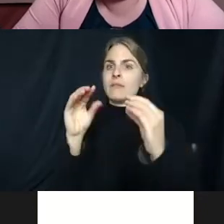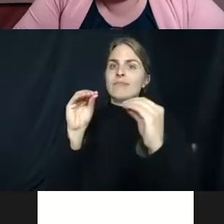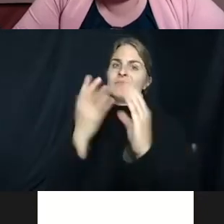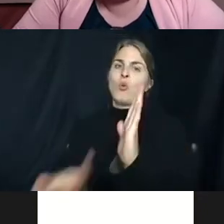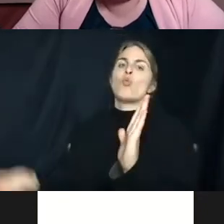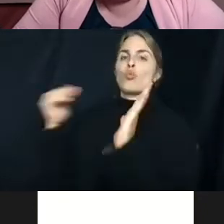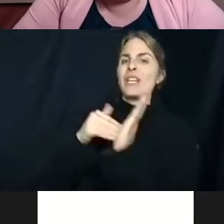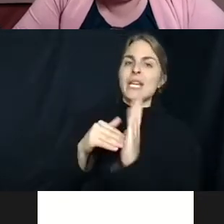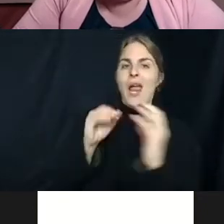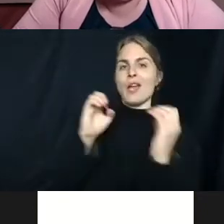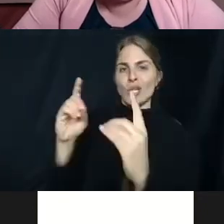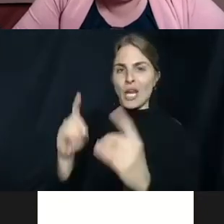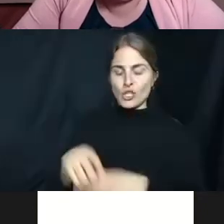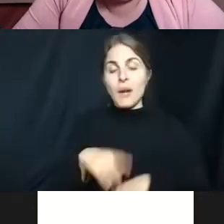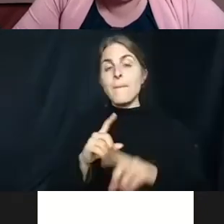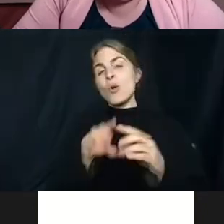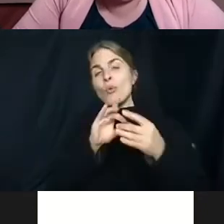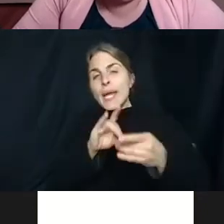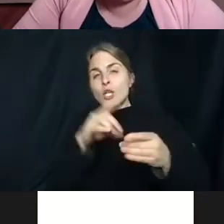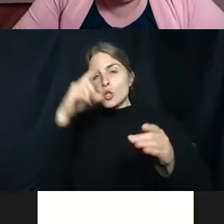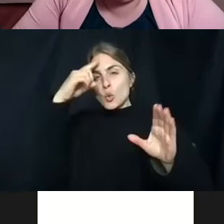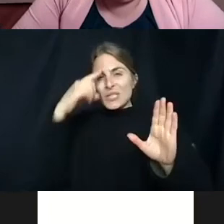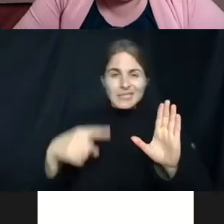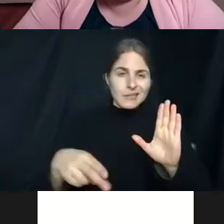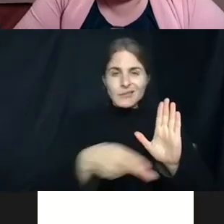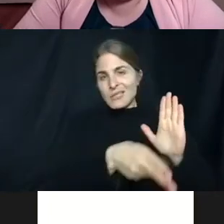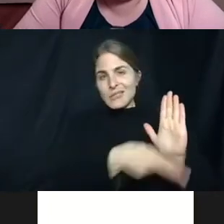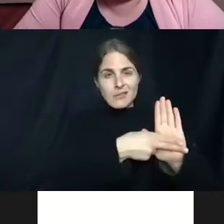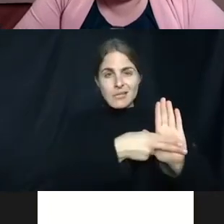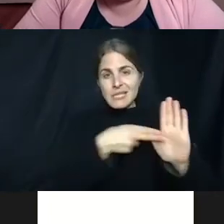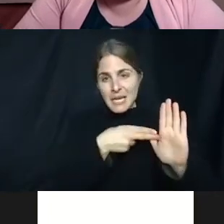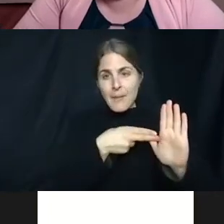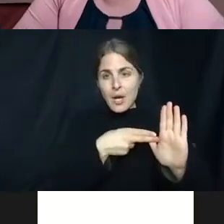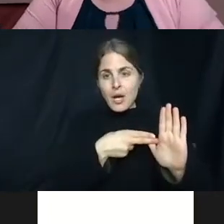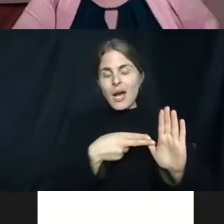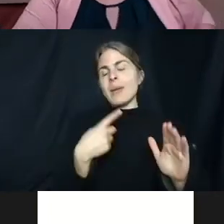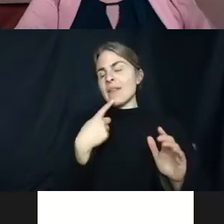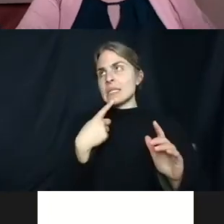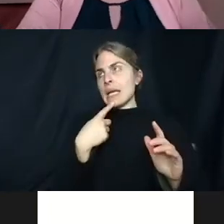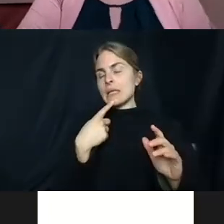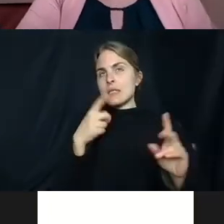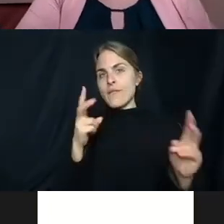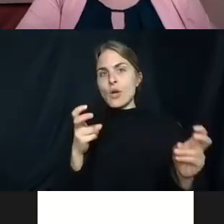With regards to weight stigma though, I've sang this person's praises time and time and again.